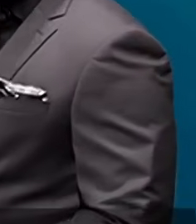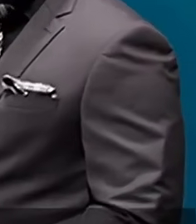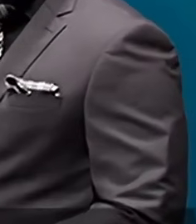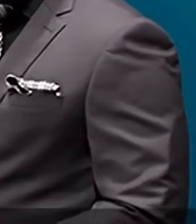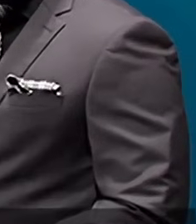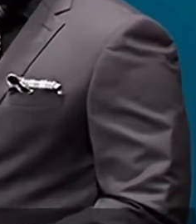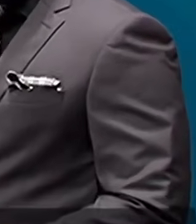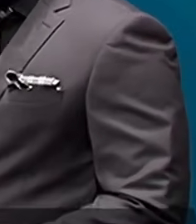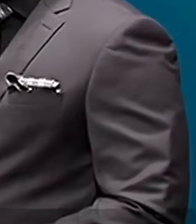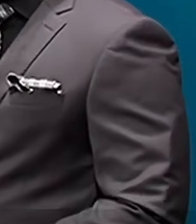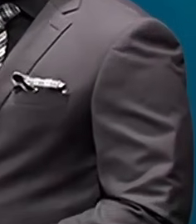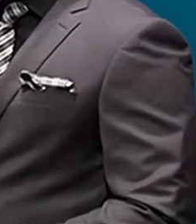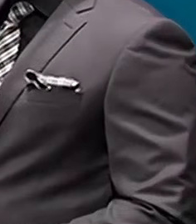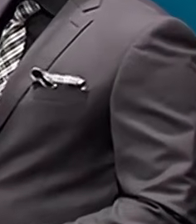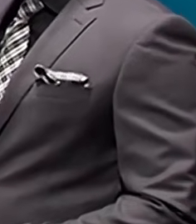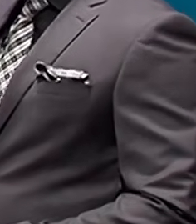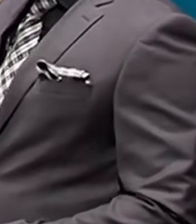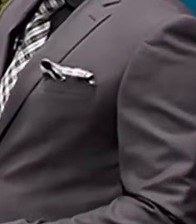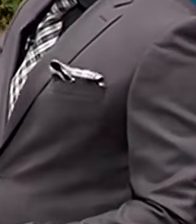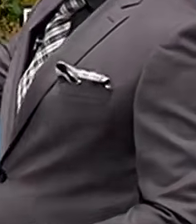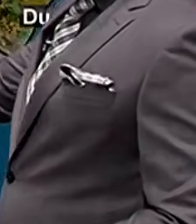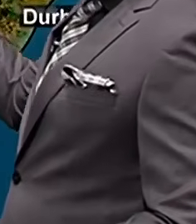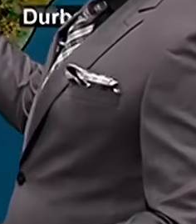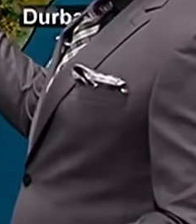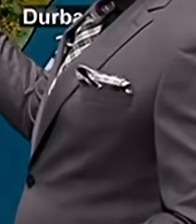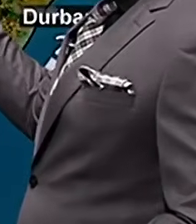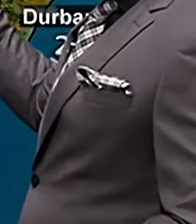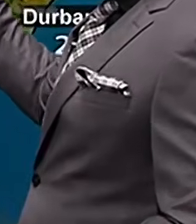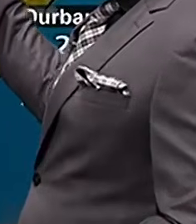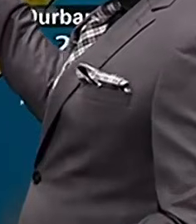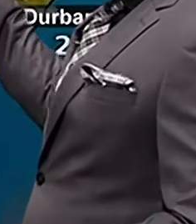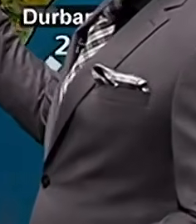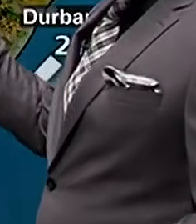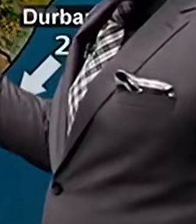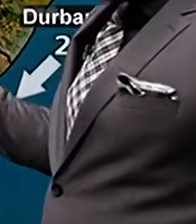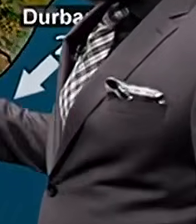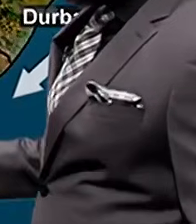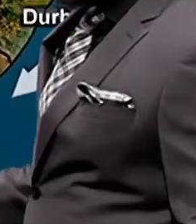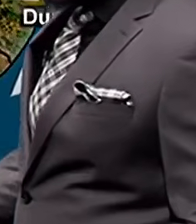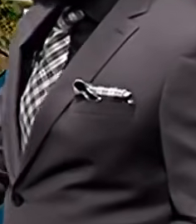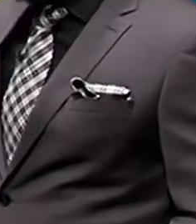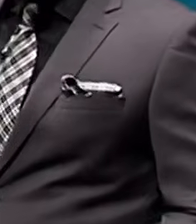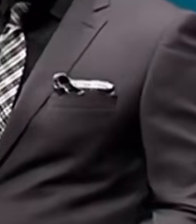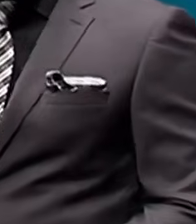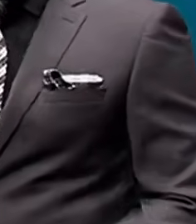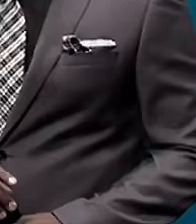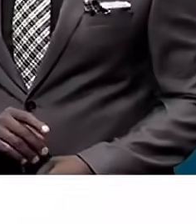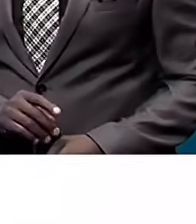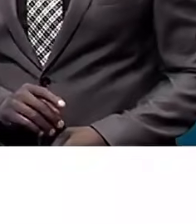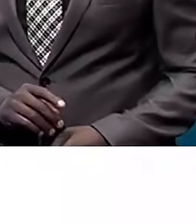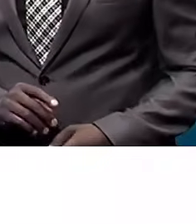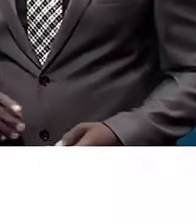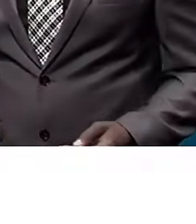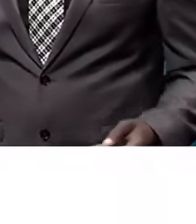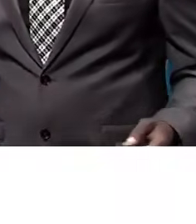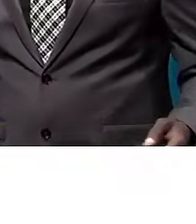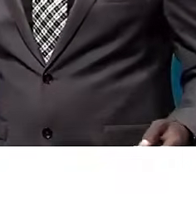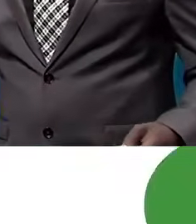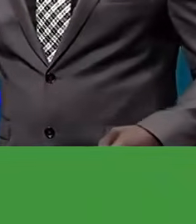kana ka rona ha ntle fela le hore tabele maru mona le mane re shebile hona ka har mafikeng ho fitla hona ka haropolokane ka thoko mabopo le ka rona ha ho